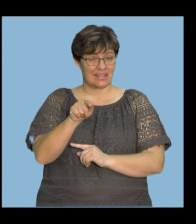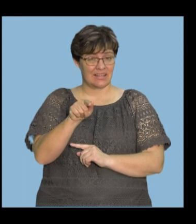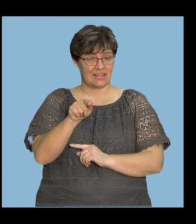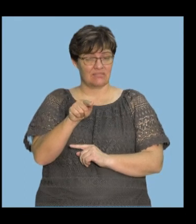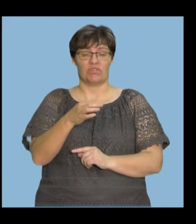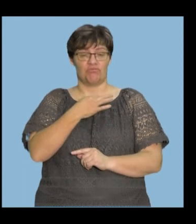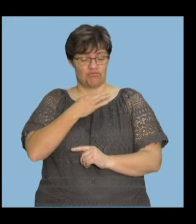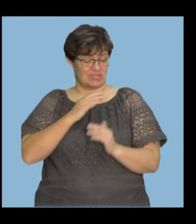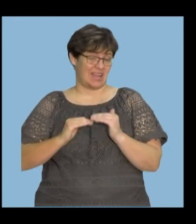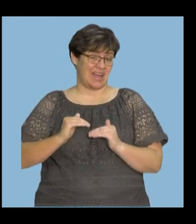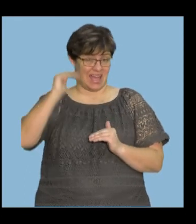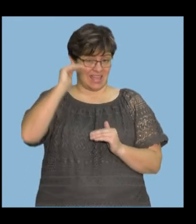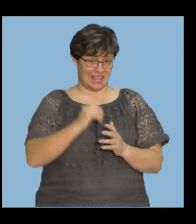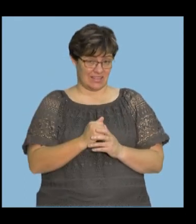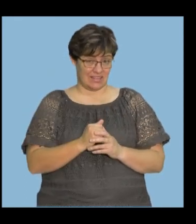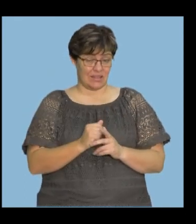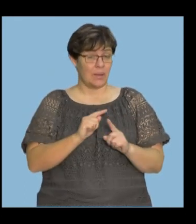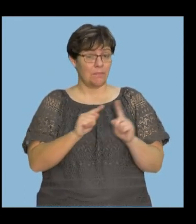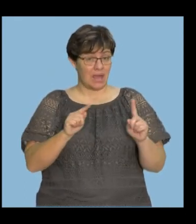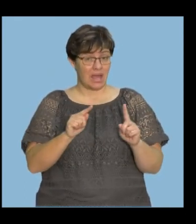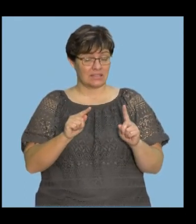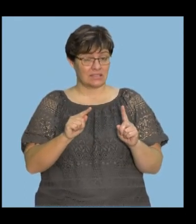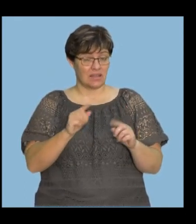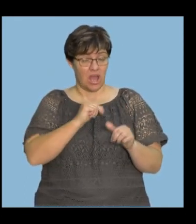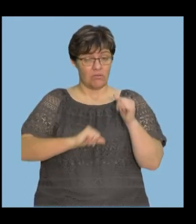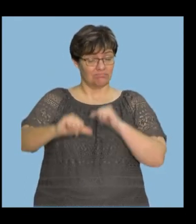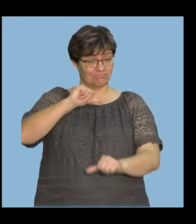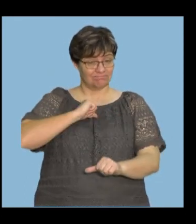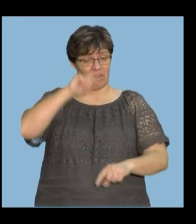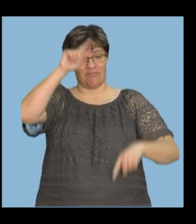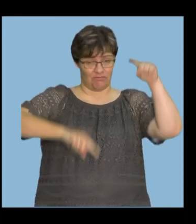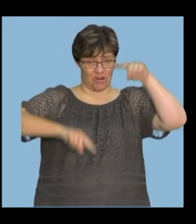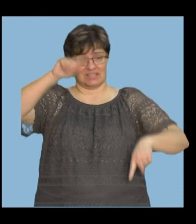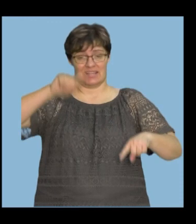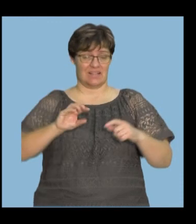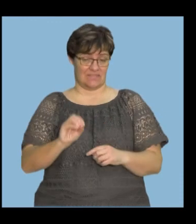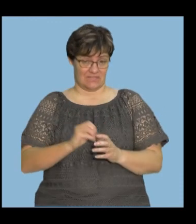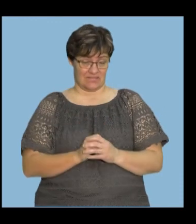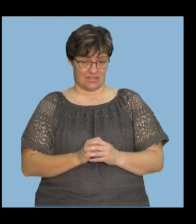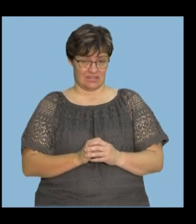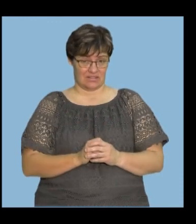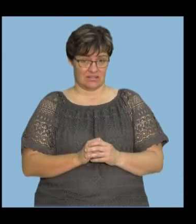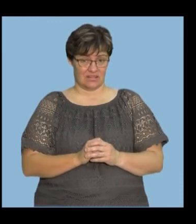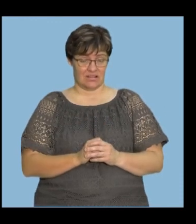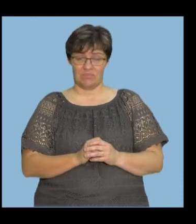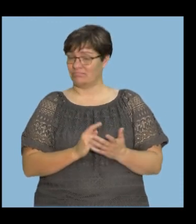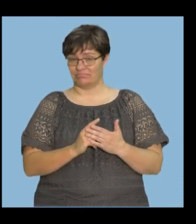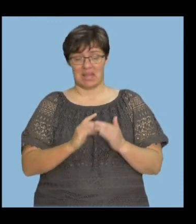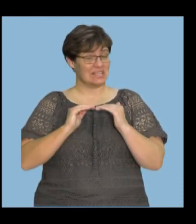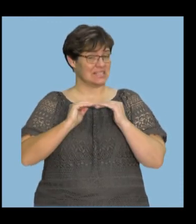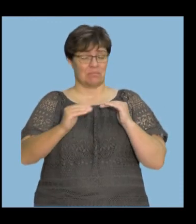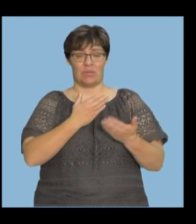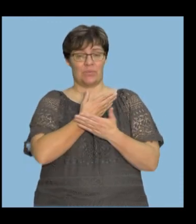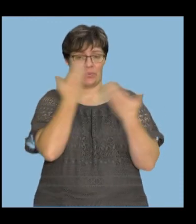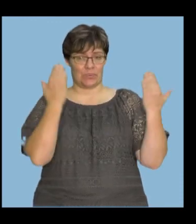risk is high and the return is more volatile in its nature and such unstable as well, which is